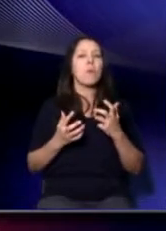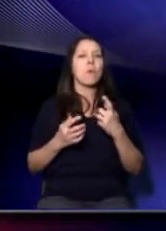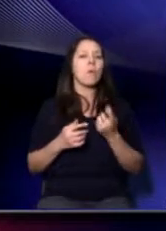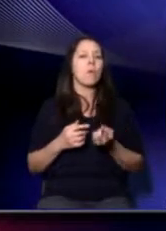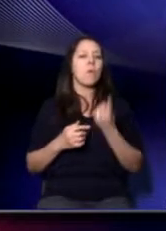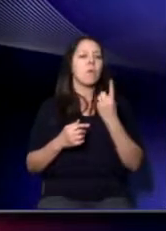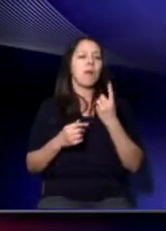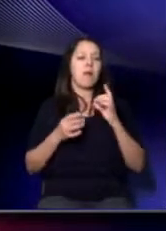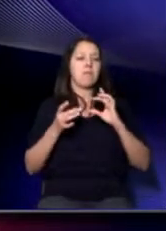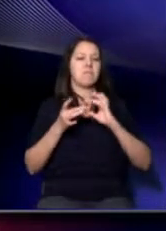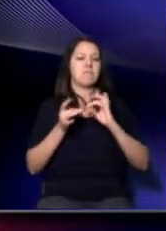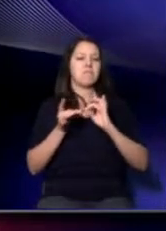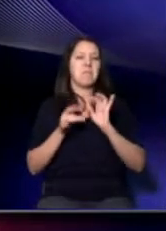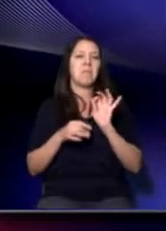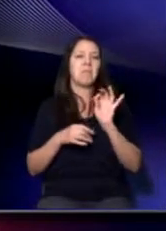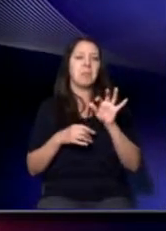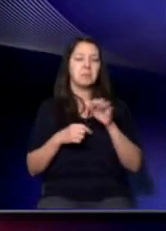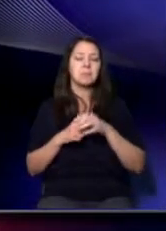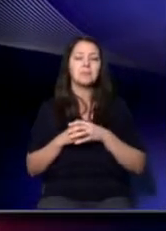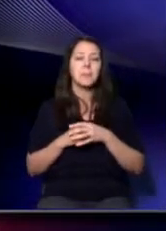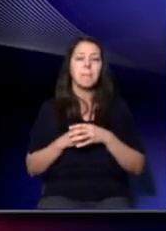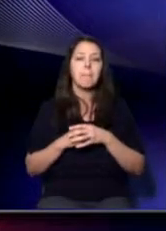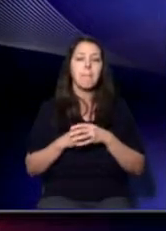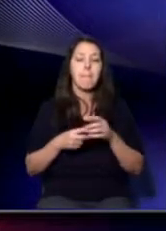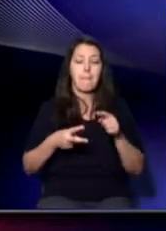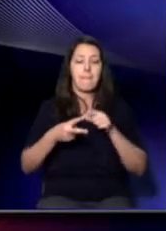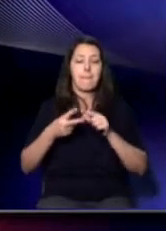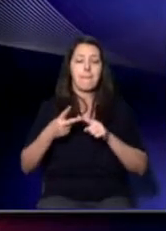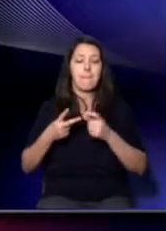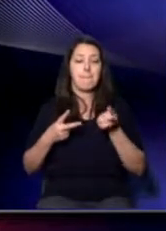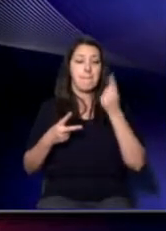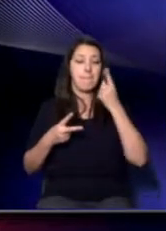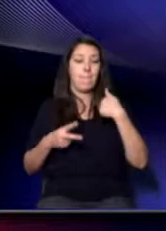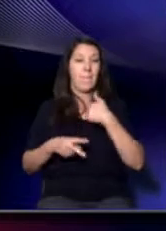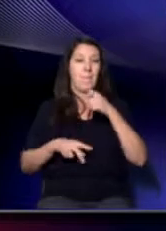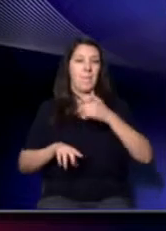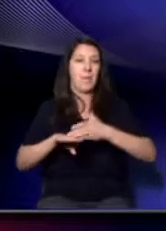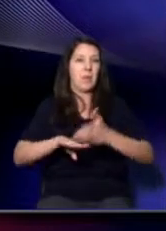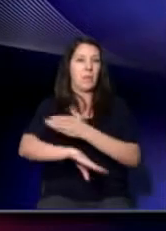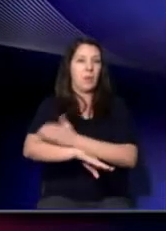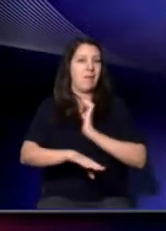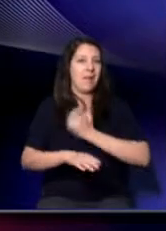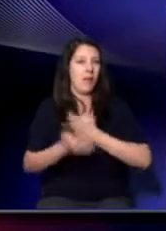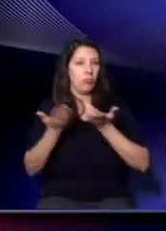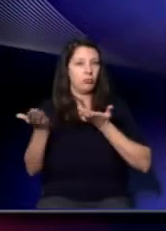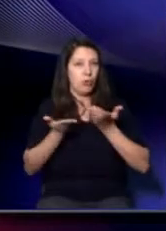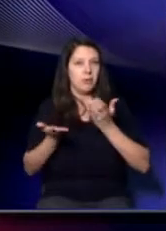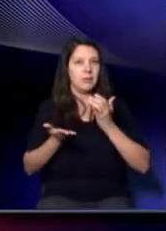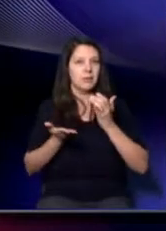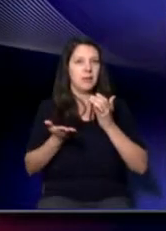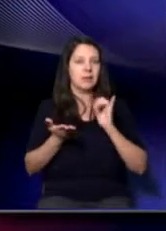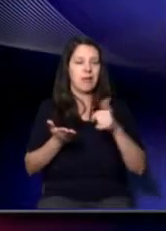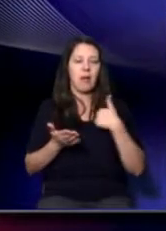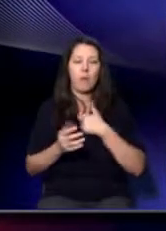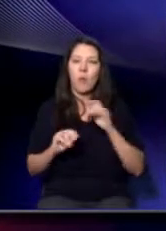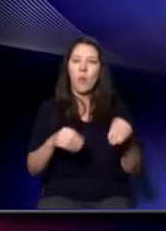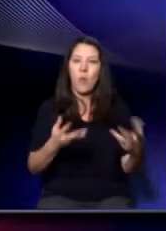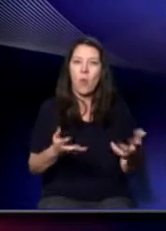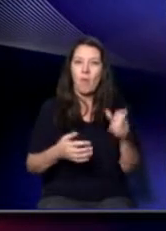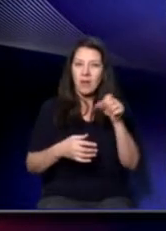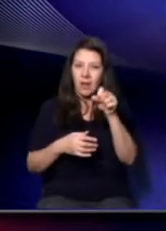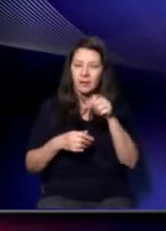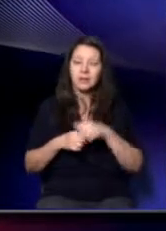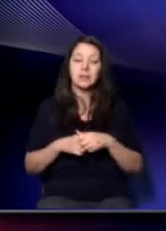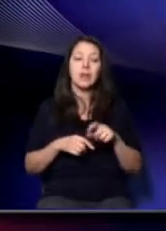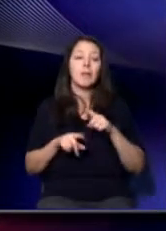input. So I think there are 2 things. I do think that we have to improve upon the services that we are currently offering, but we